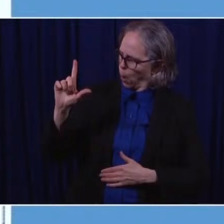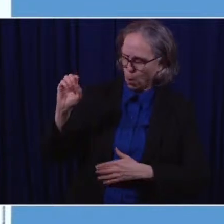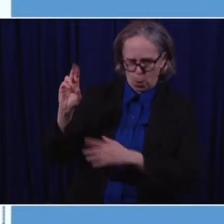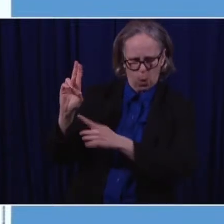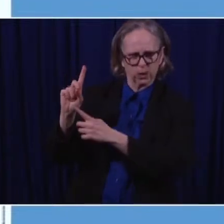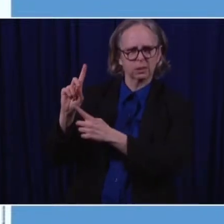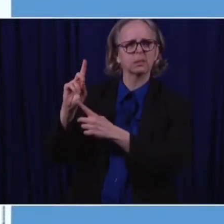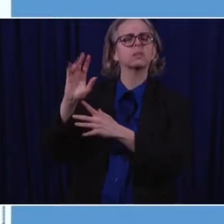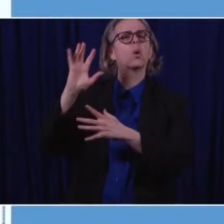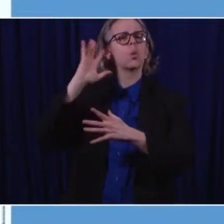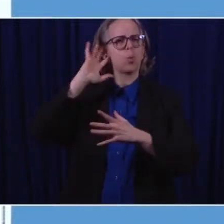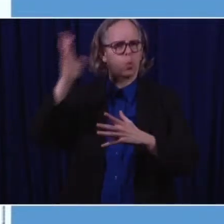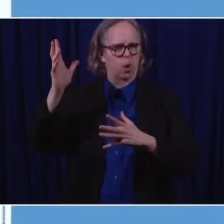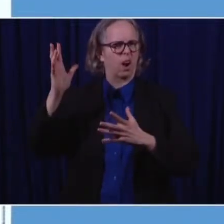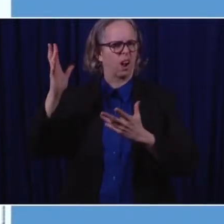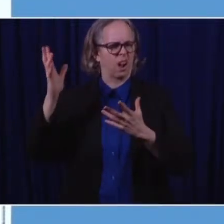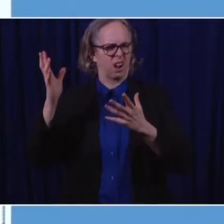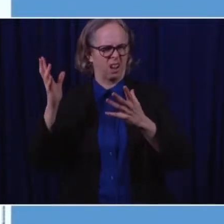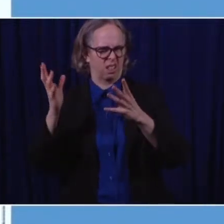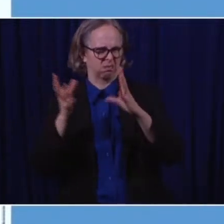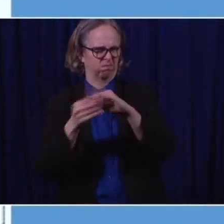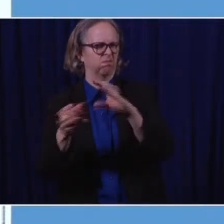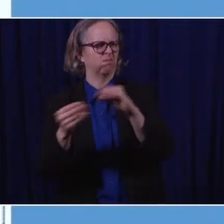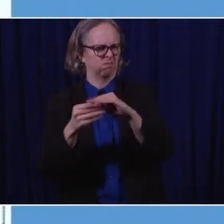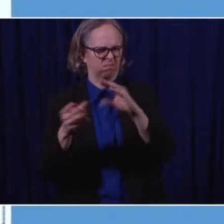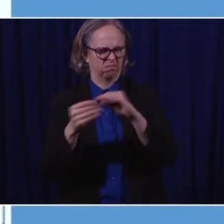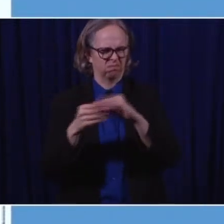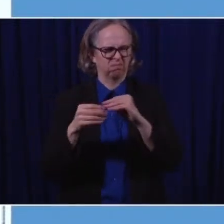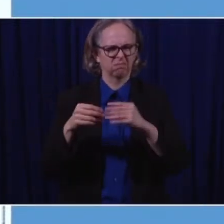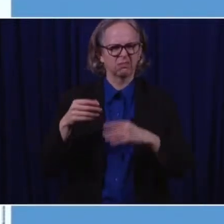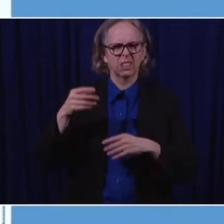This was an error that was made.